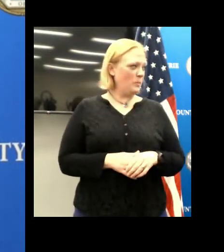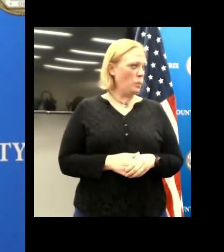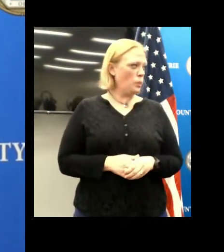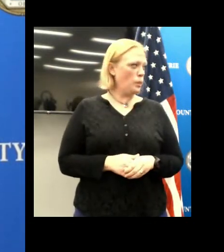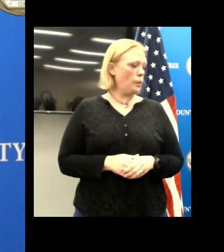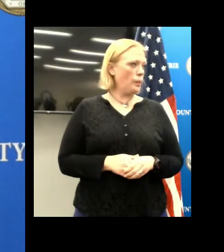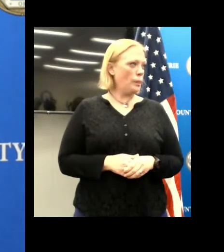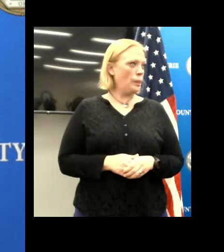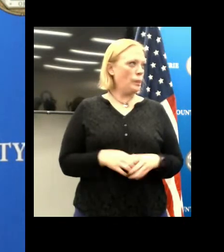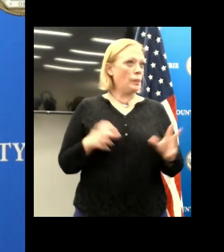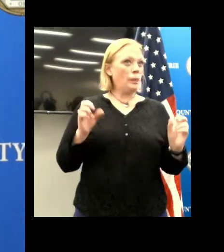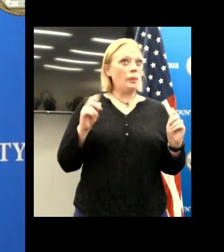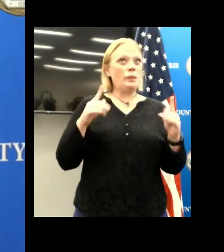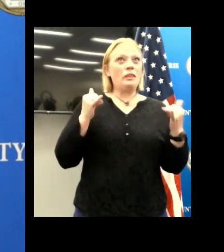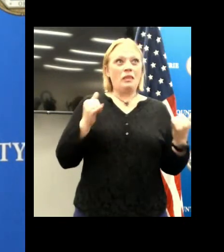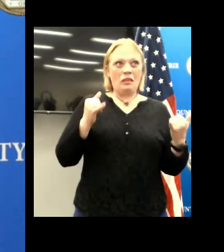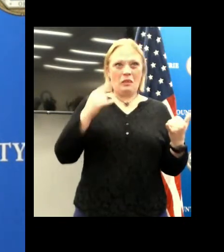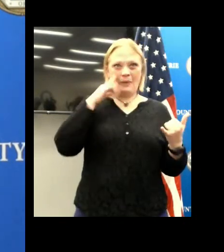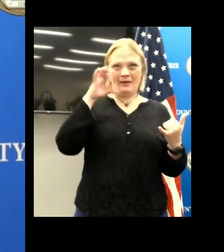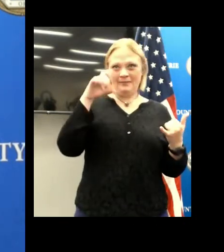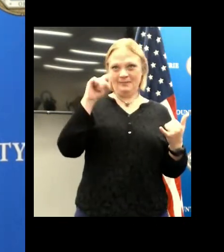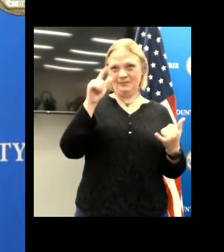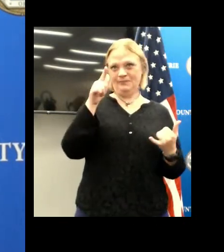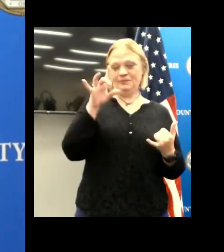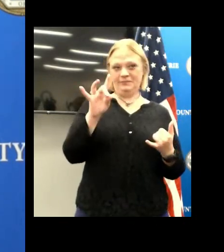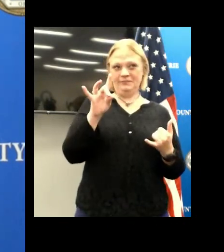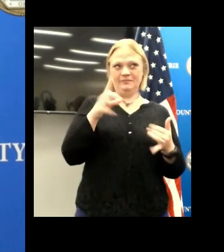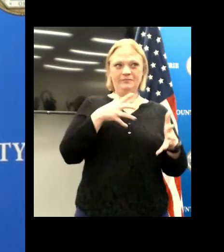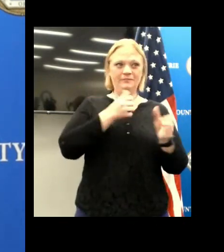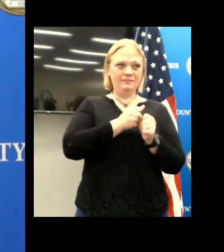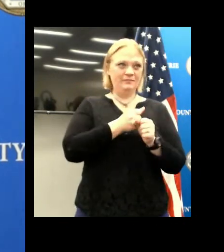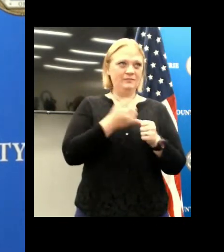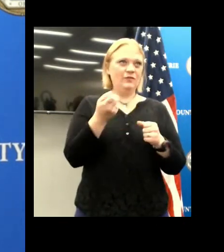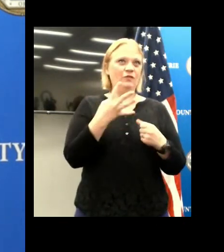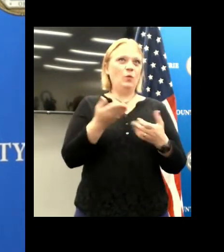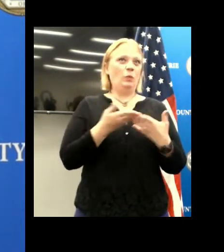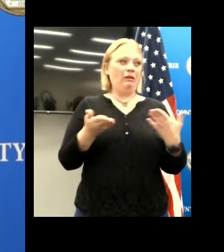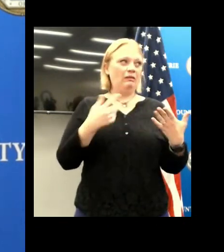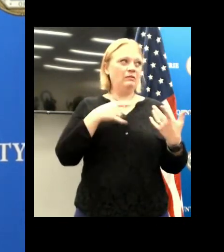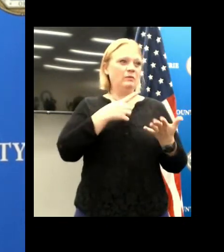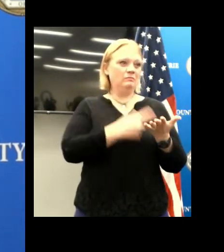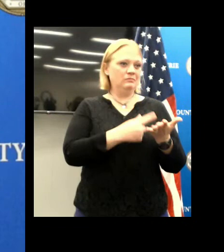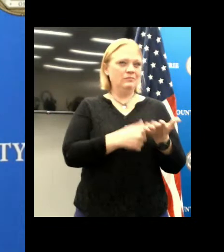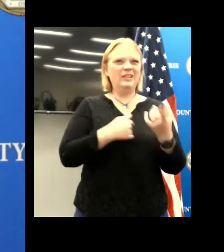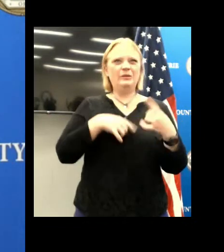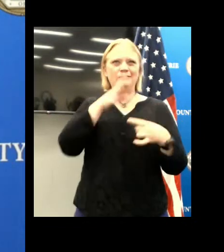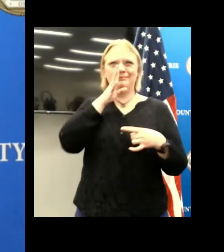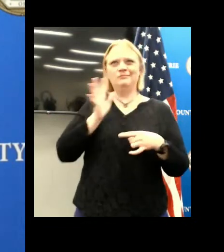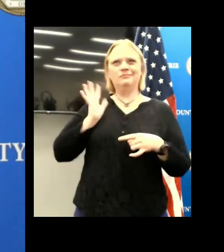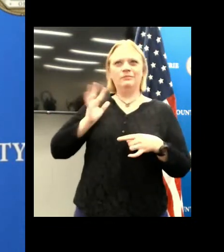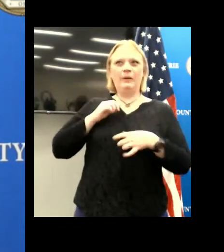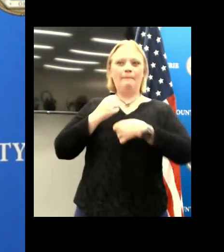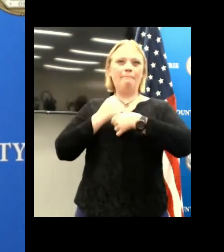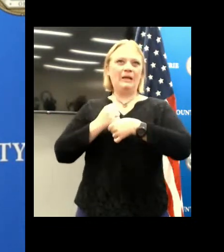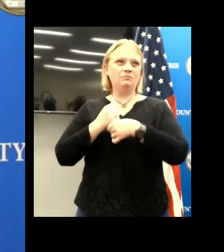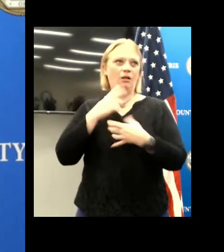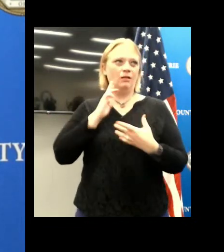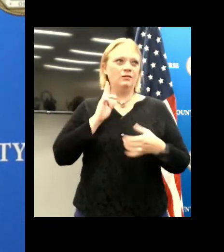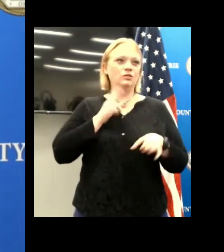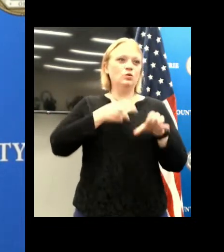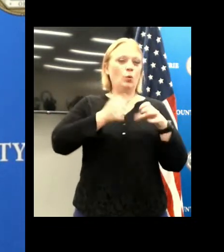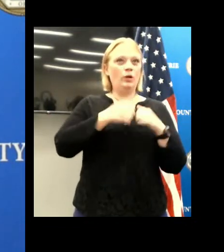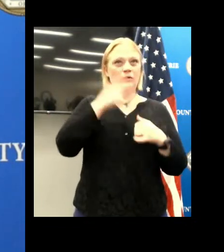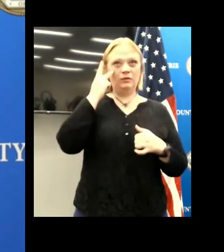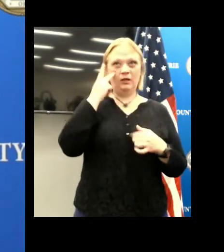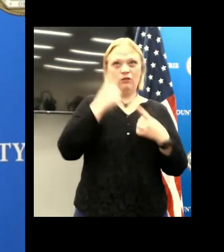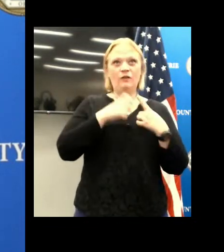With that, we're here for the October 28th Erie County update. We have a few things to talk about, including, of course, COVID-19, joined by Kendra Schmidt